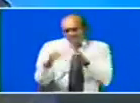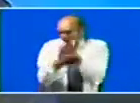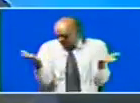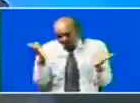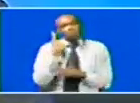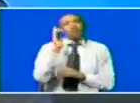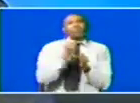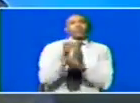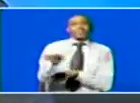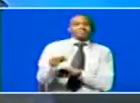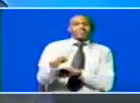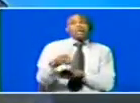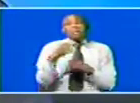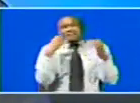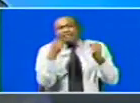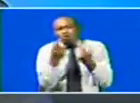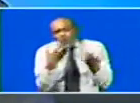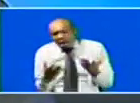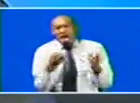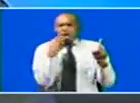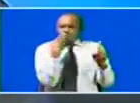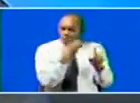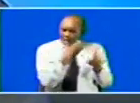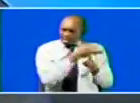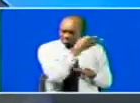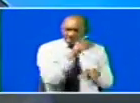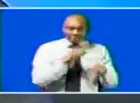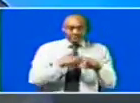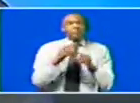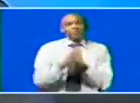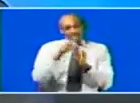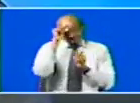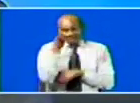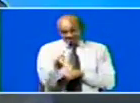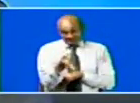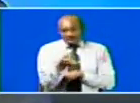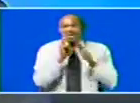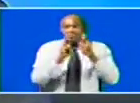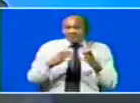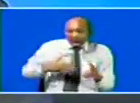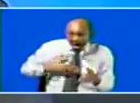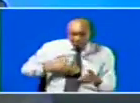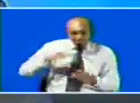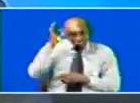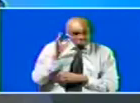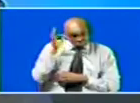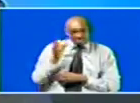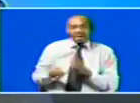The president spoke in Kwale while officially opening governor's induction. Francis Mtalaki reports from the South